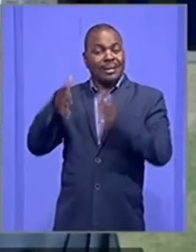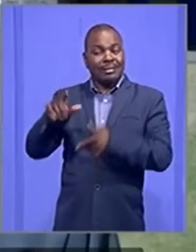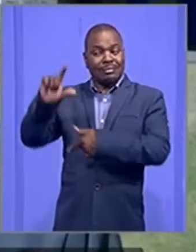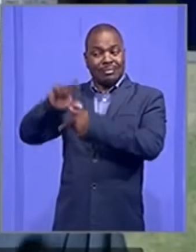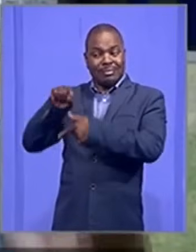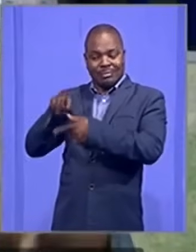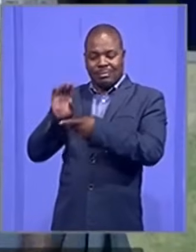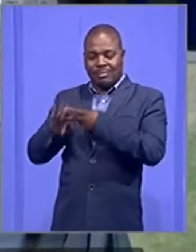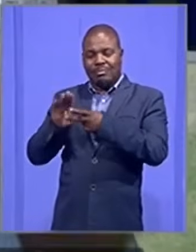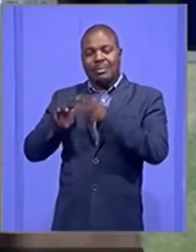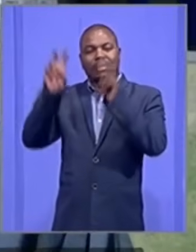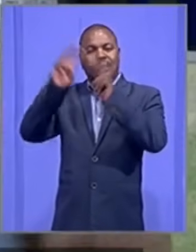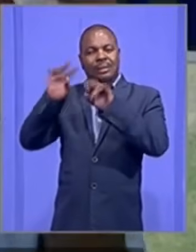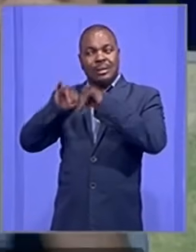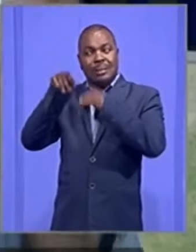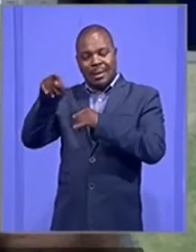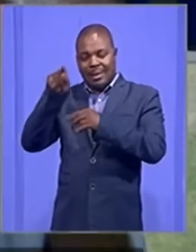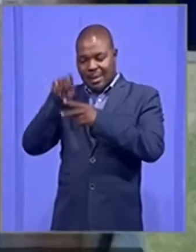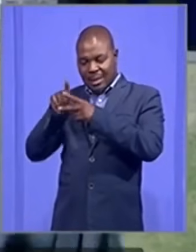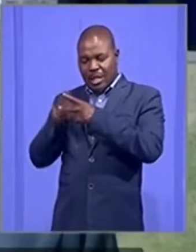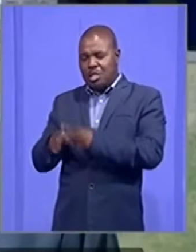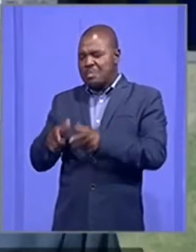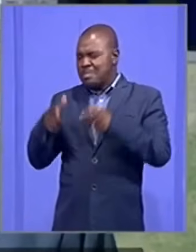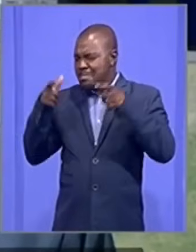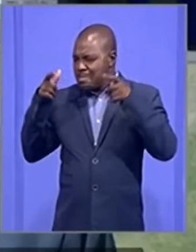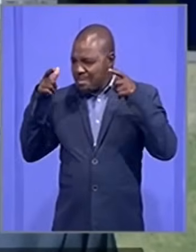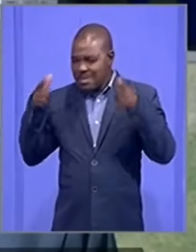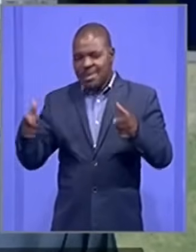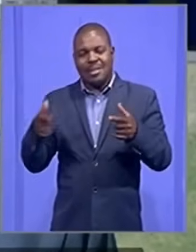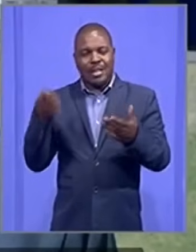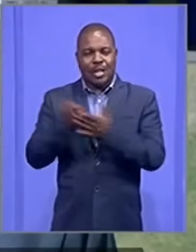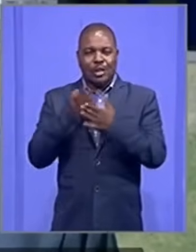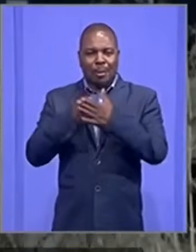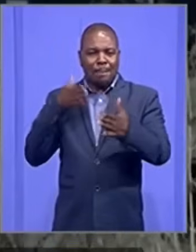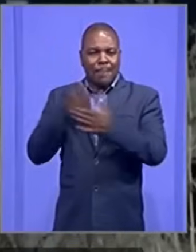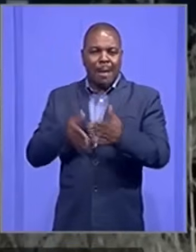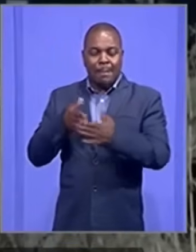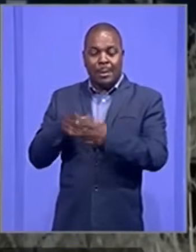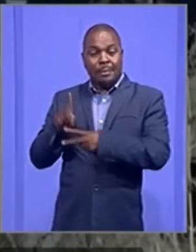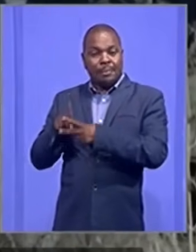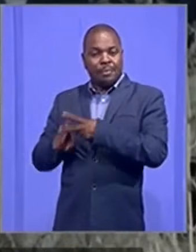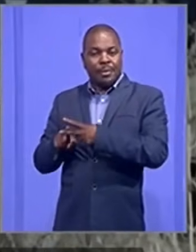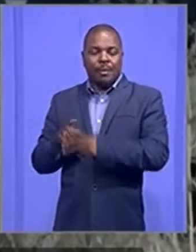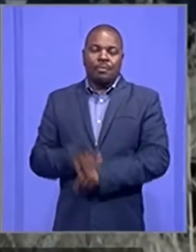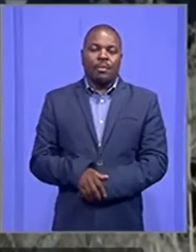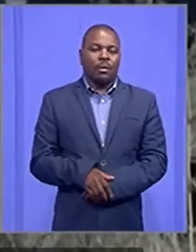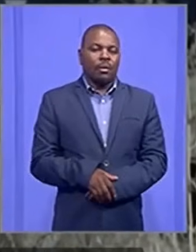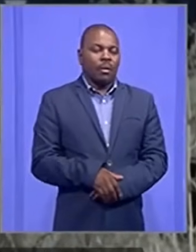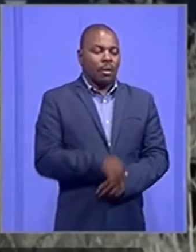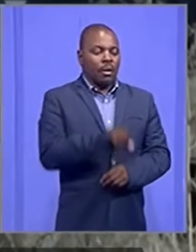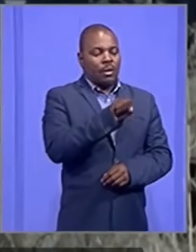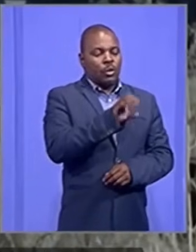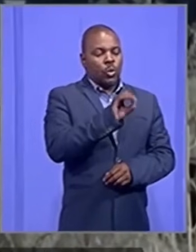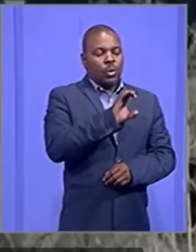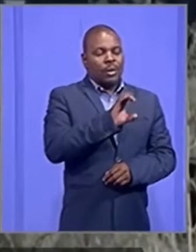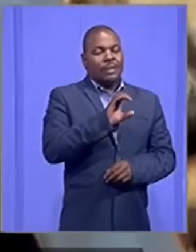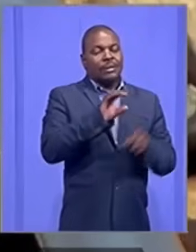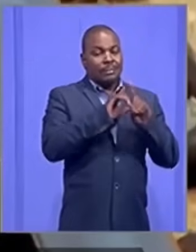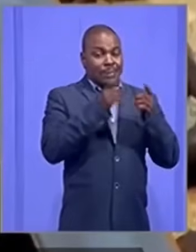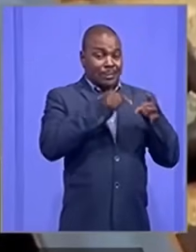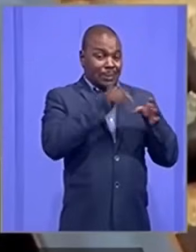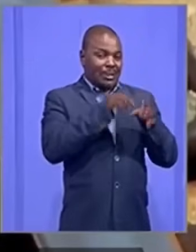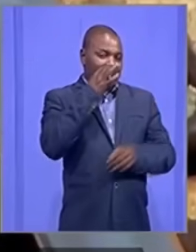and Eskom are the two biggest economic headaches that we are experiencing as a country. Lefapha la dikgwebo tsa mmuso le re bohato